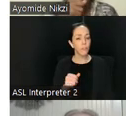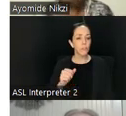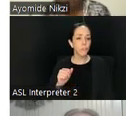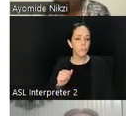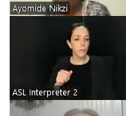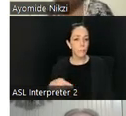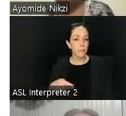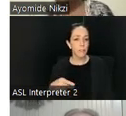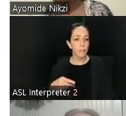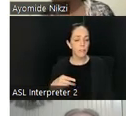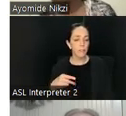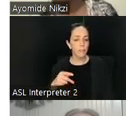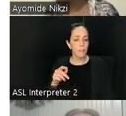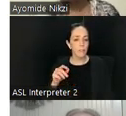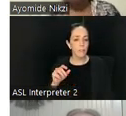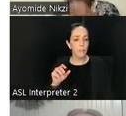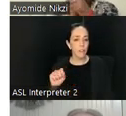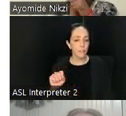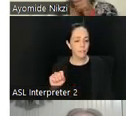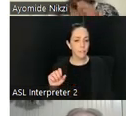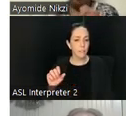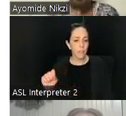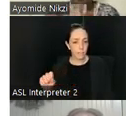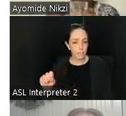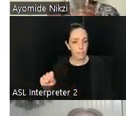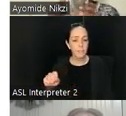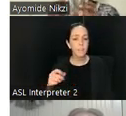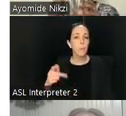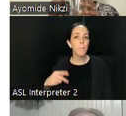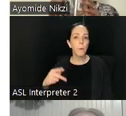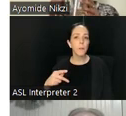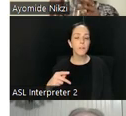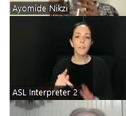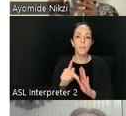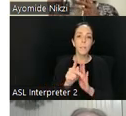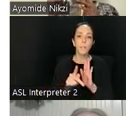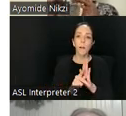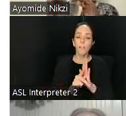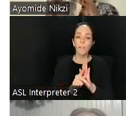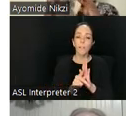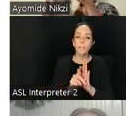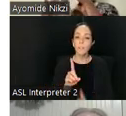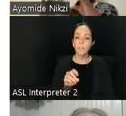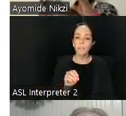Portland policy document, which is issued by the. I sure didn't look at those. I don't know if anybody else did.